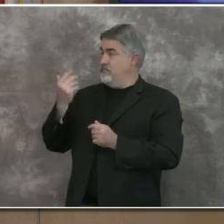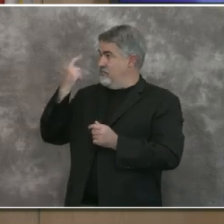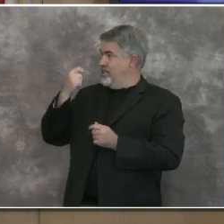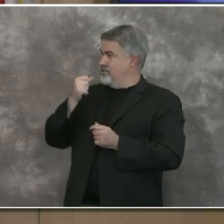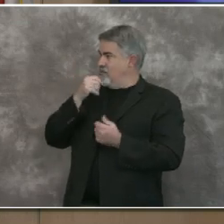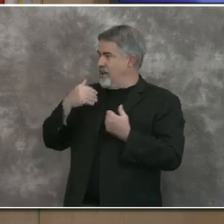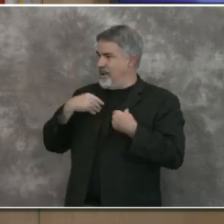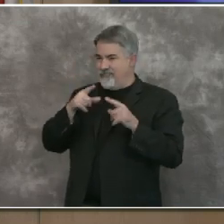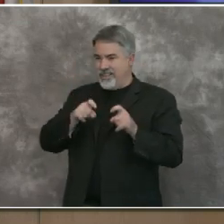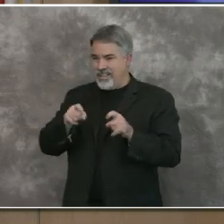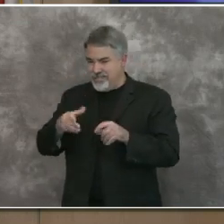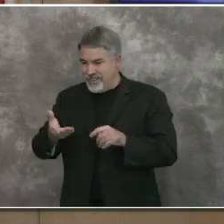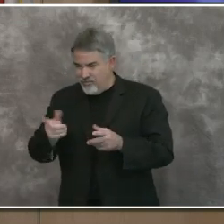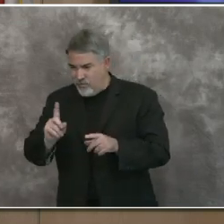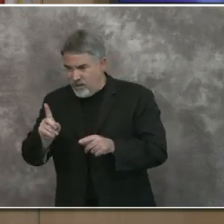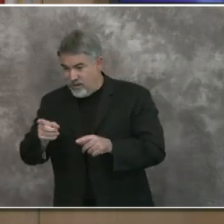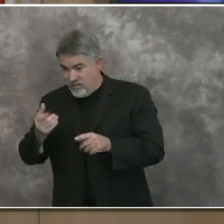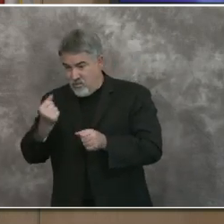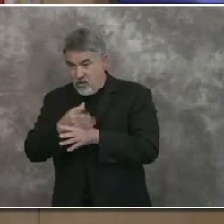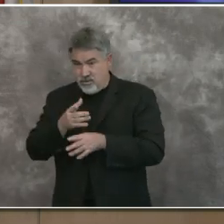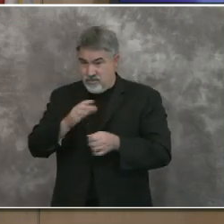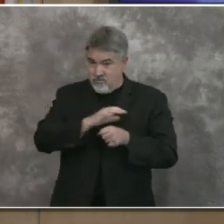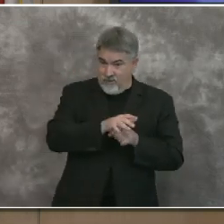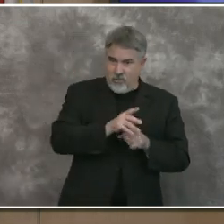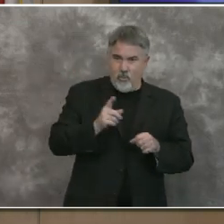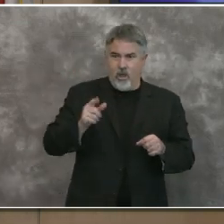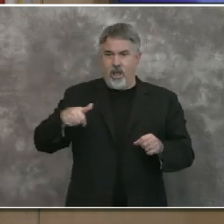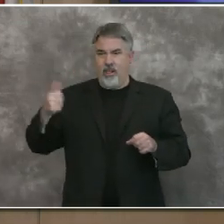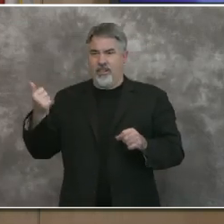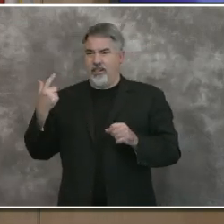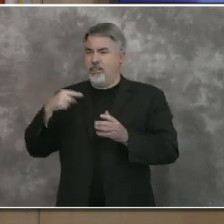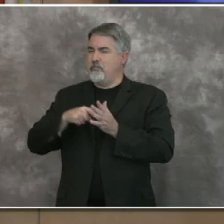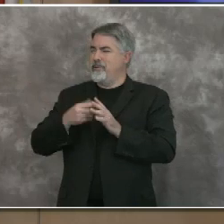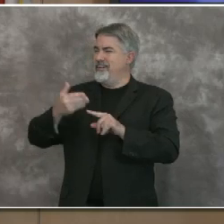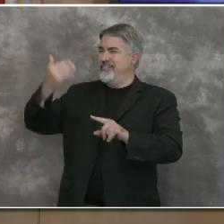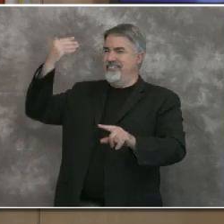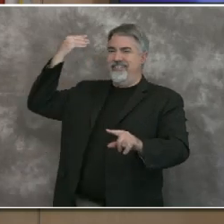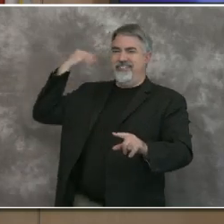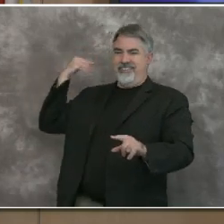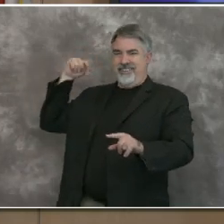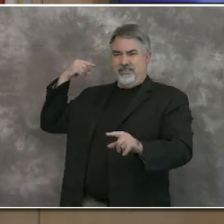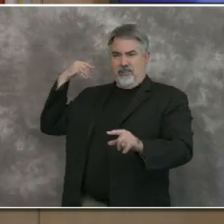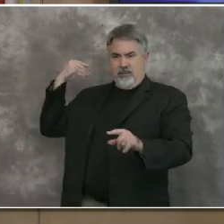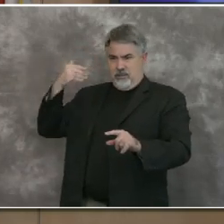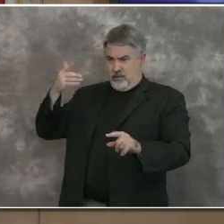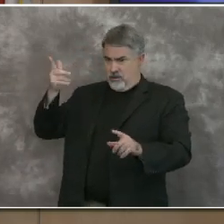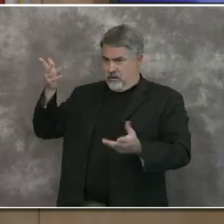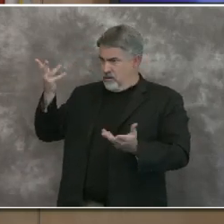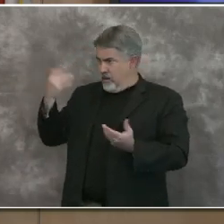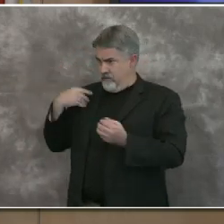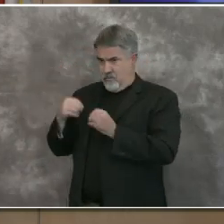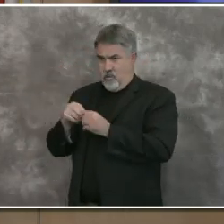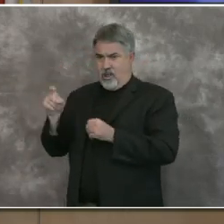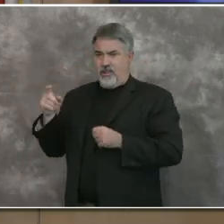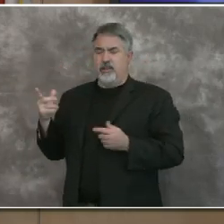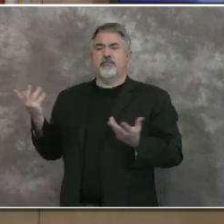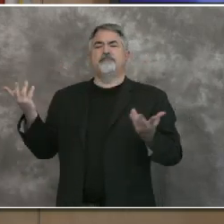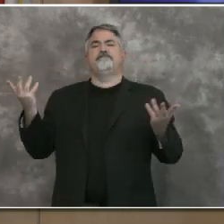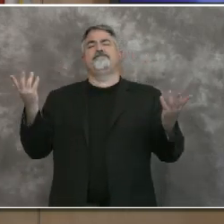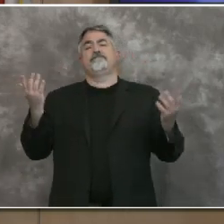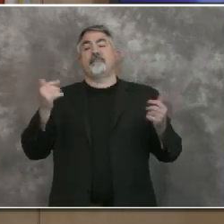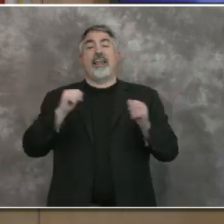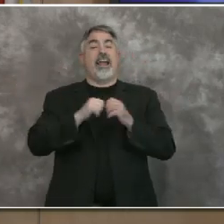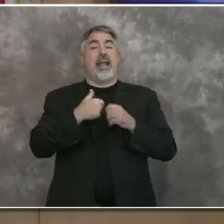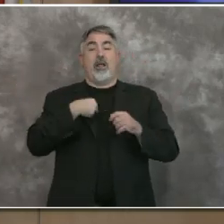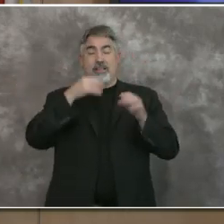in the pandemic? Sure. Questions have come up before about how we categorize and classify